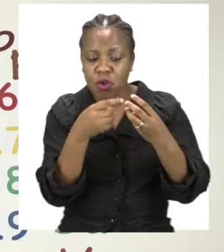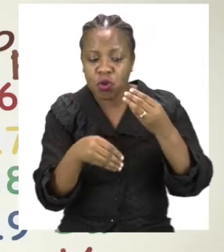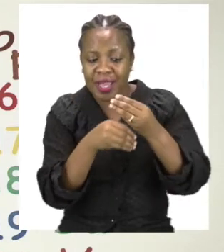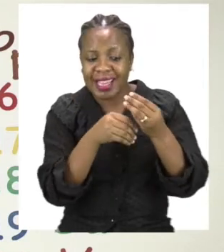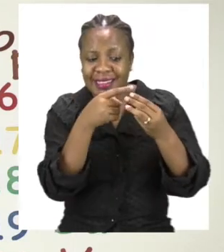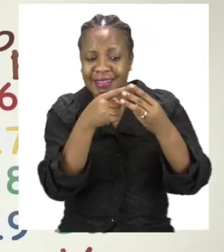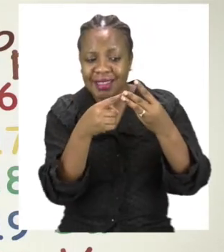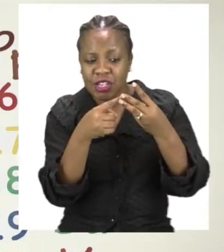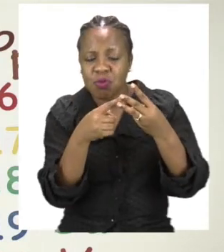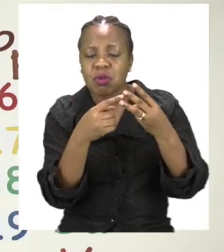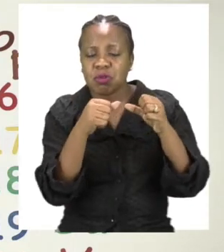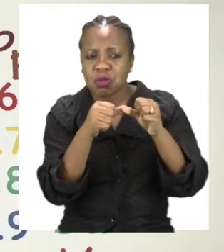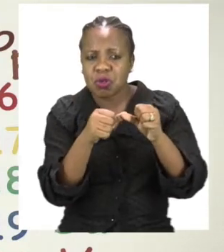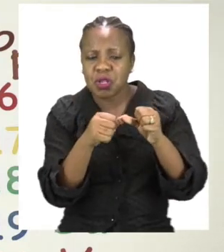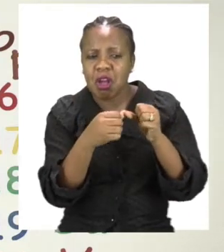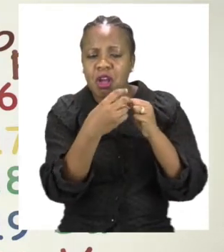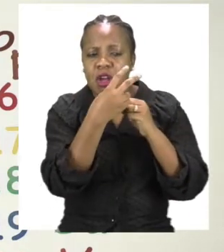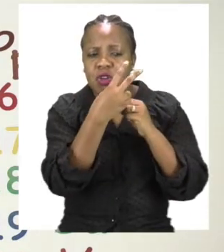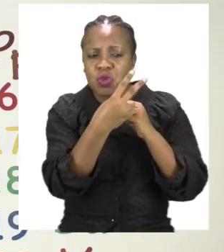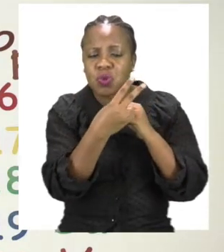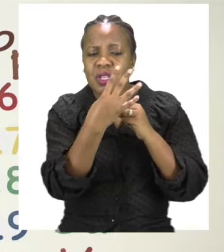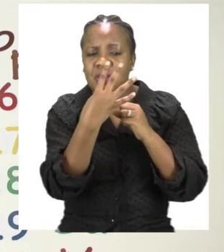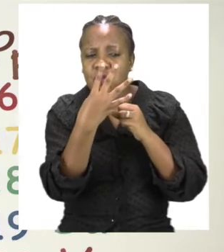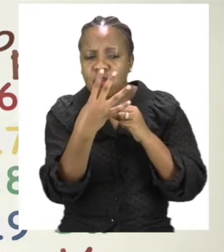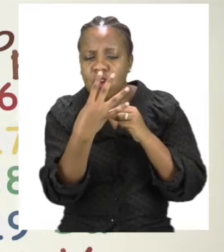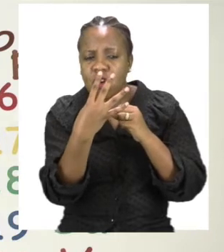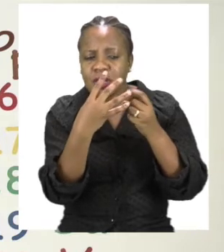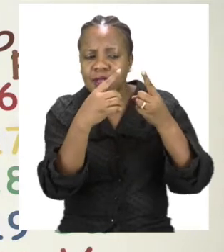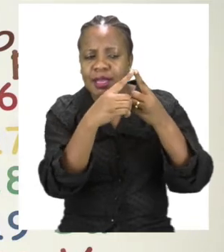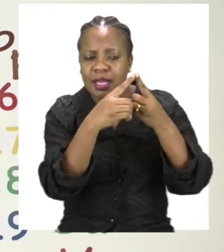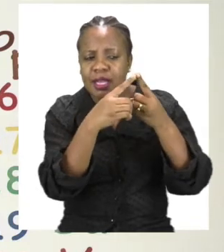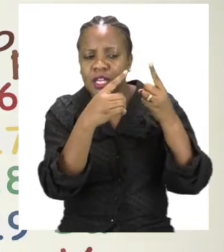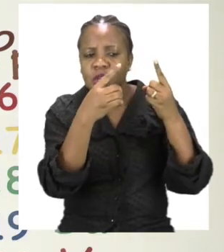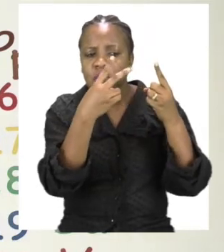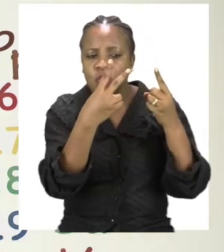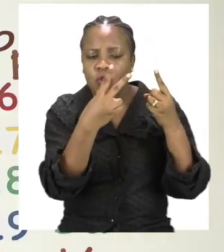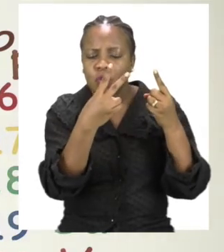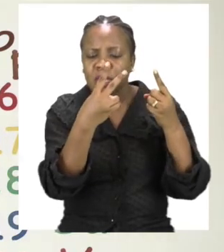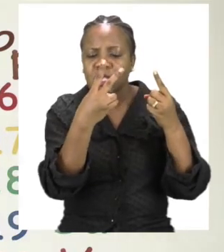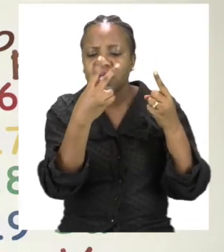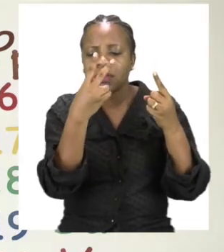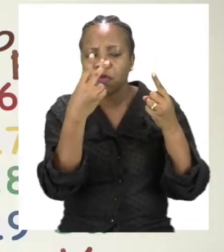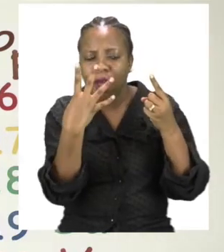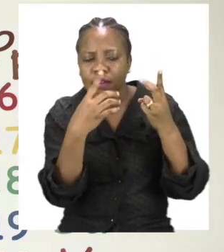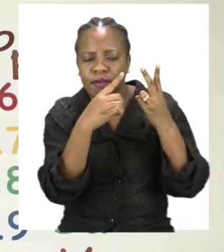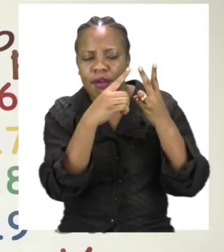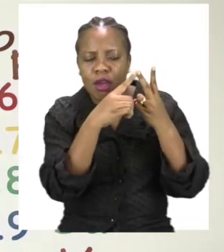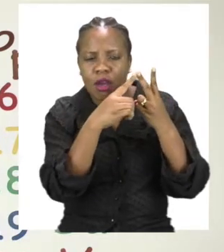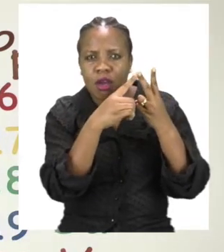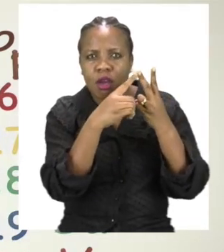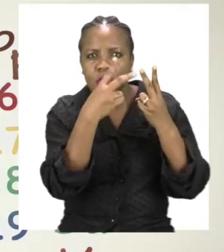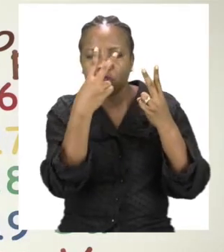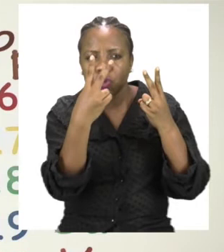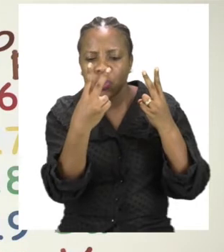complete. 24 plus 3 equals 27. I want you to